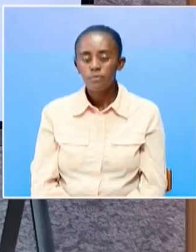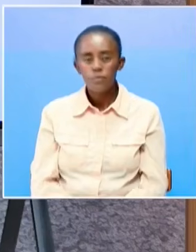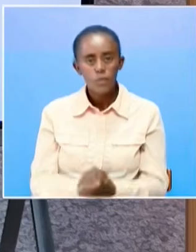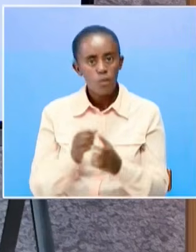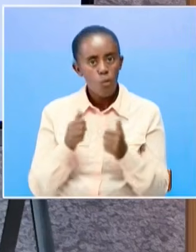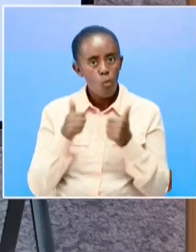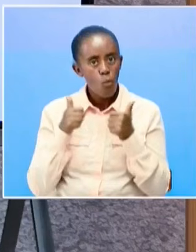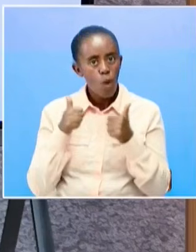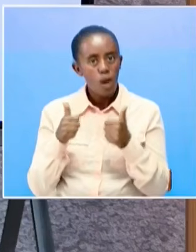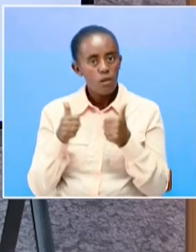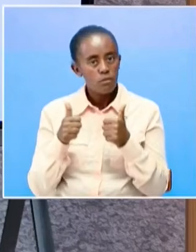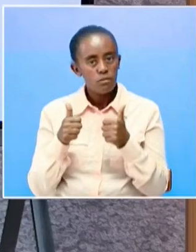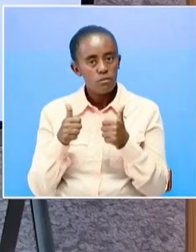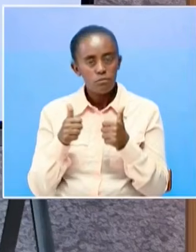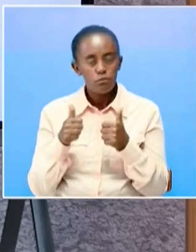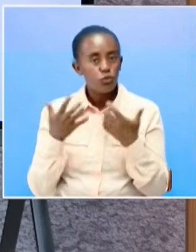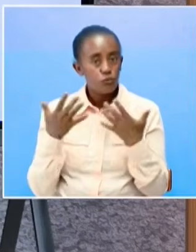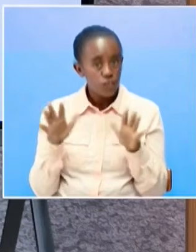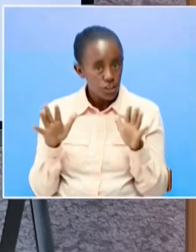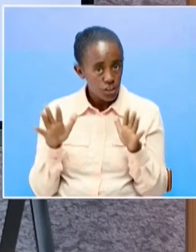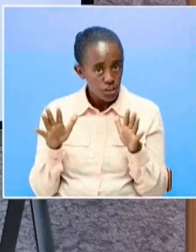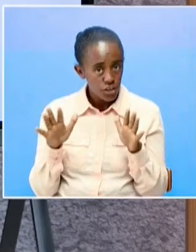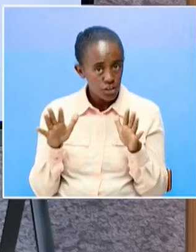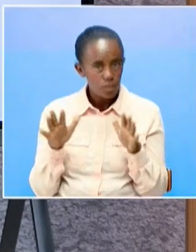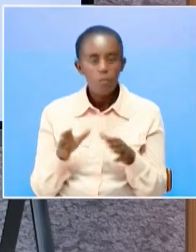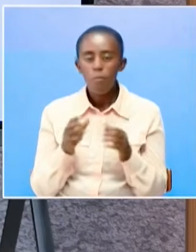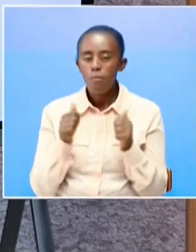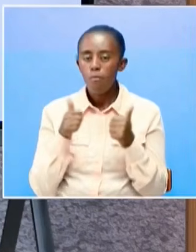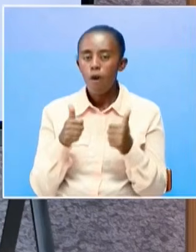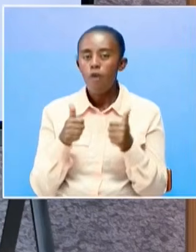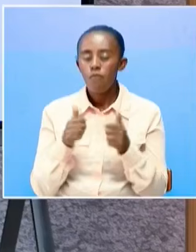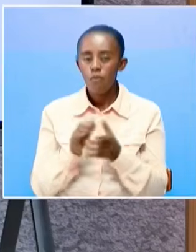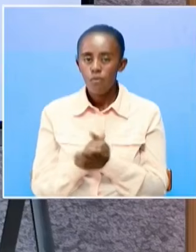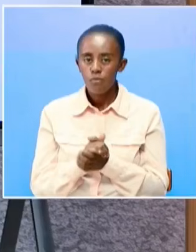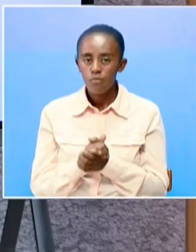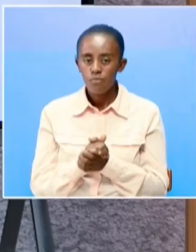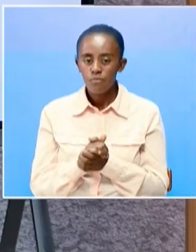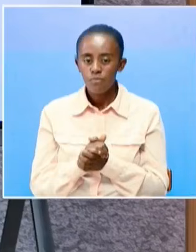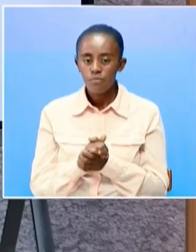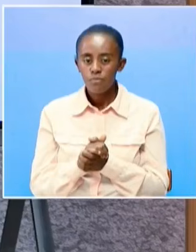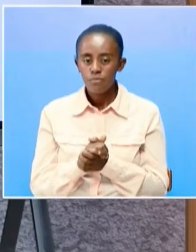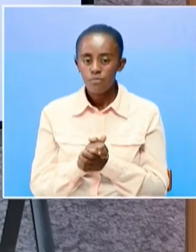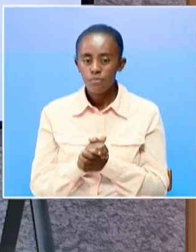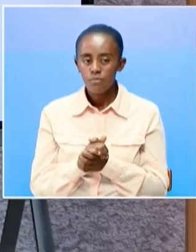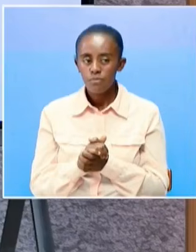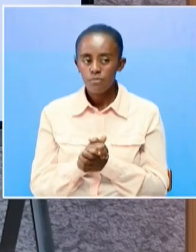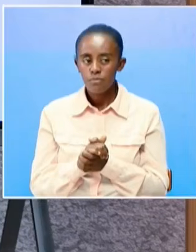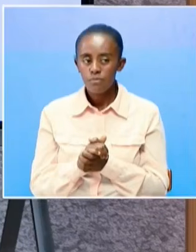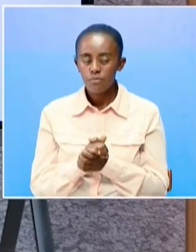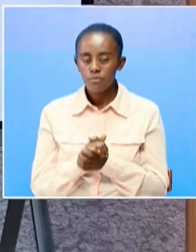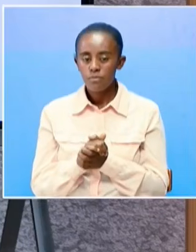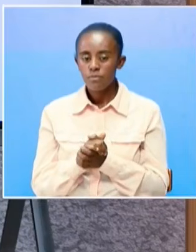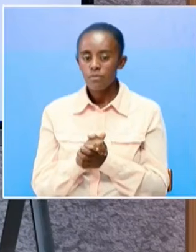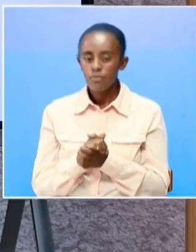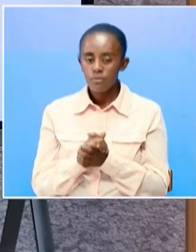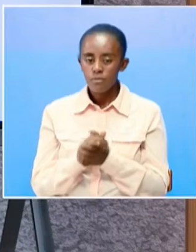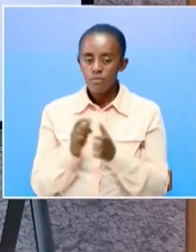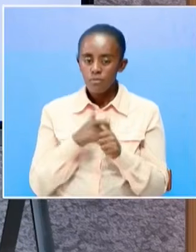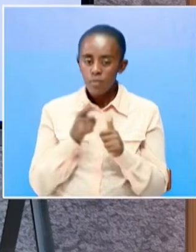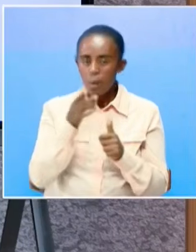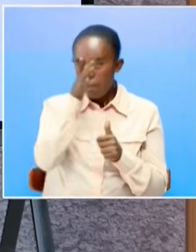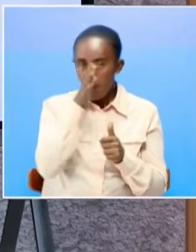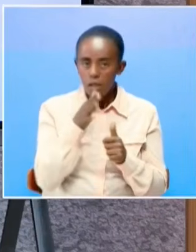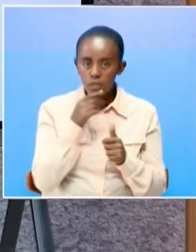Well done. You're finished. Bravo. So, what about the first one? Please, tell to your